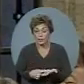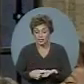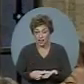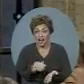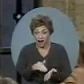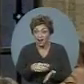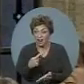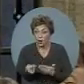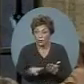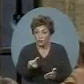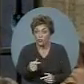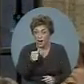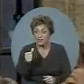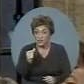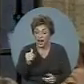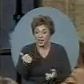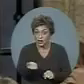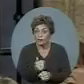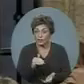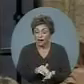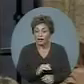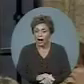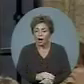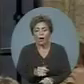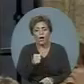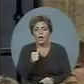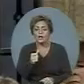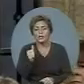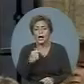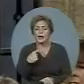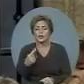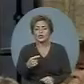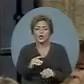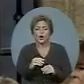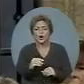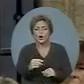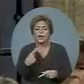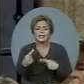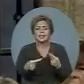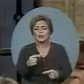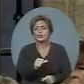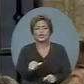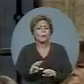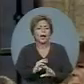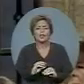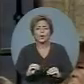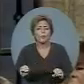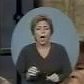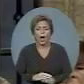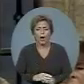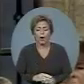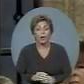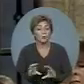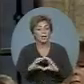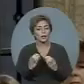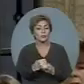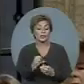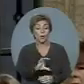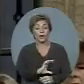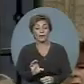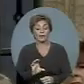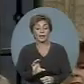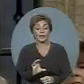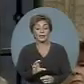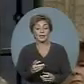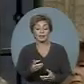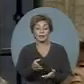were simply rumours and that the Human Rights Commission in Afghanistan was going to be responsible for the situation. Now we learn that the